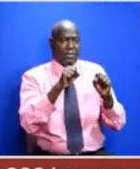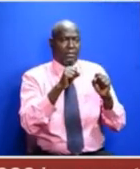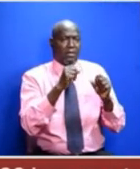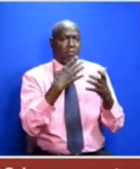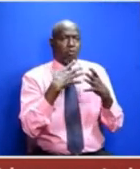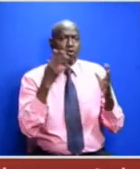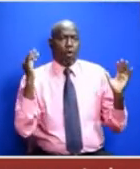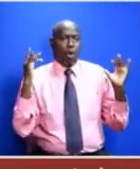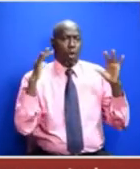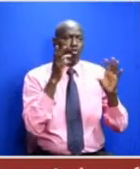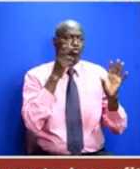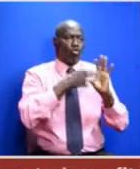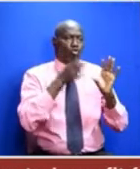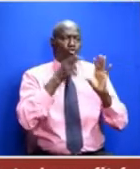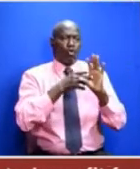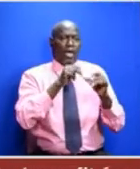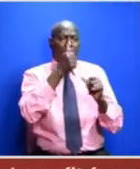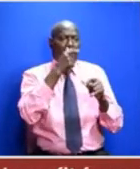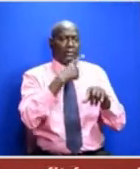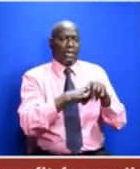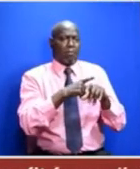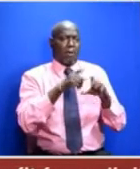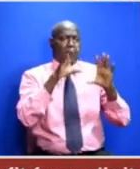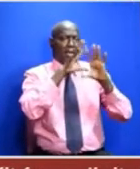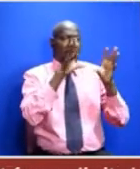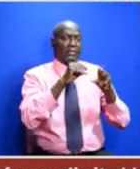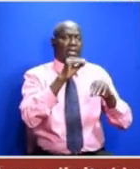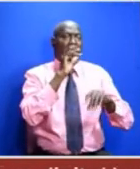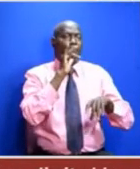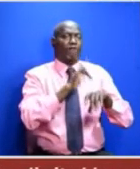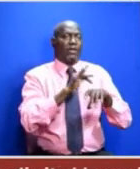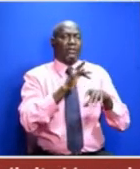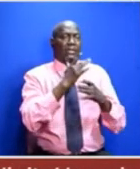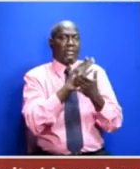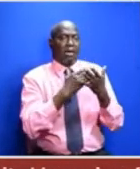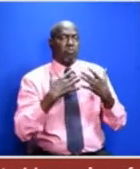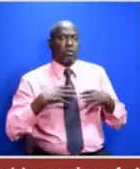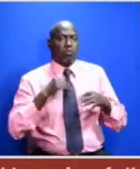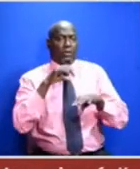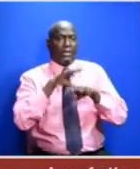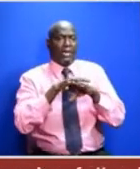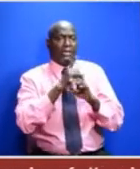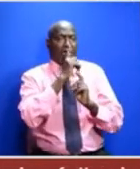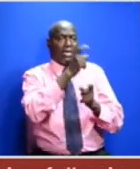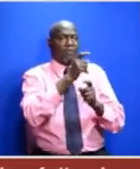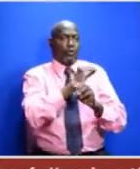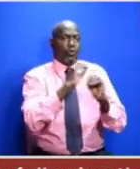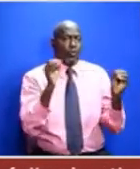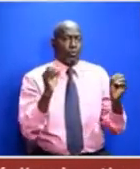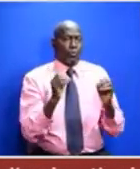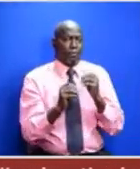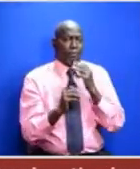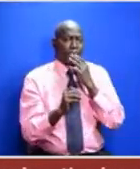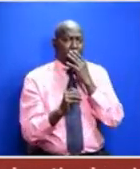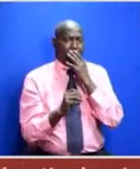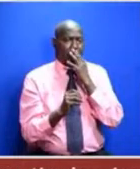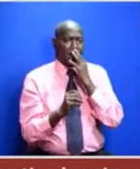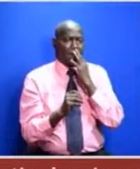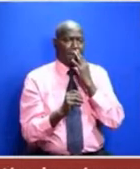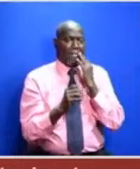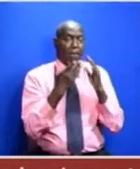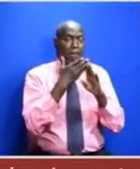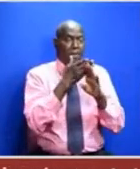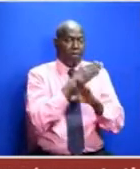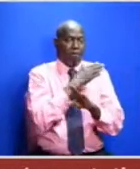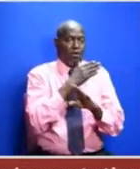can join any time, and that affects the budgeting, and also some people might end up not getting the gift that we're giving them. Before receiving the